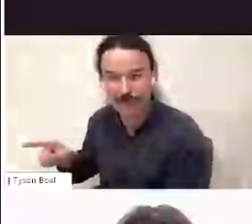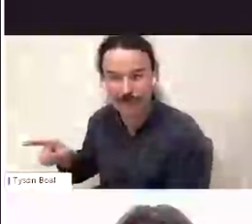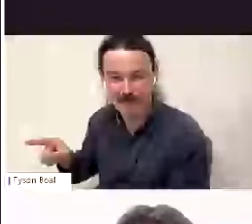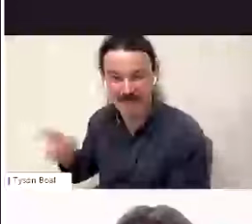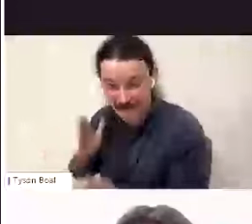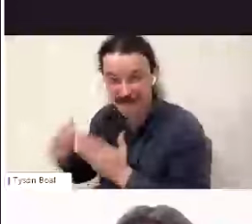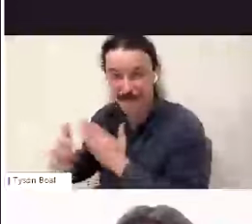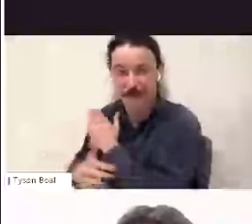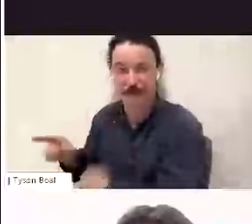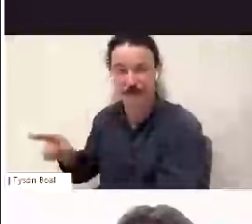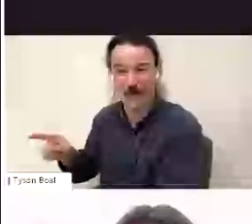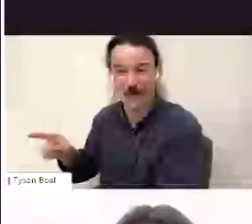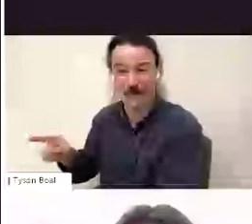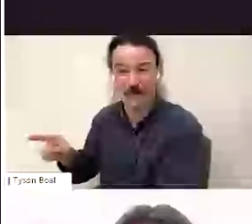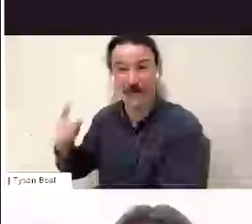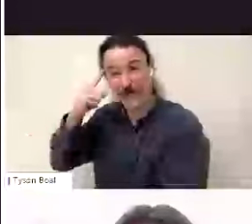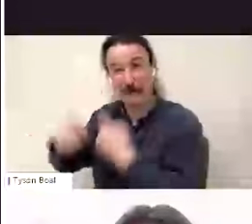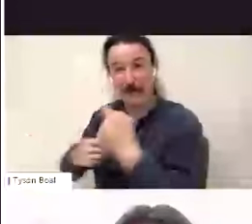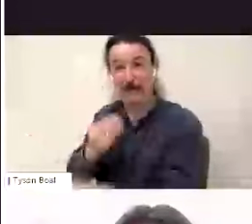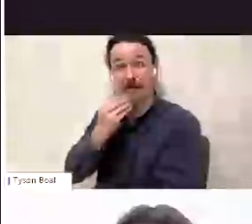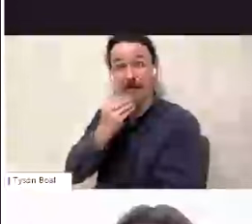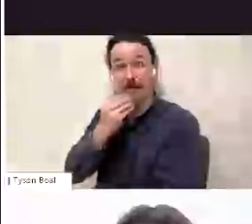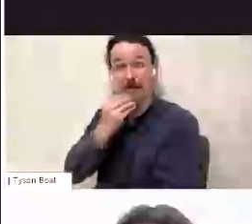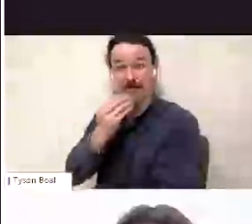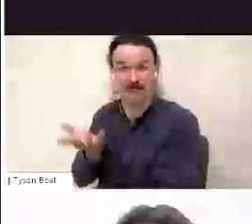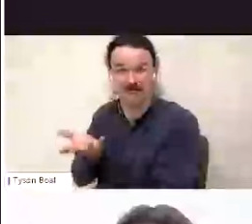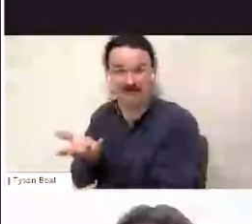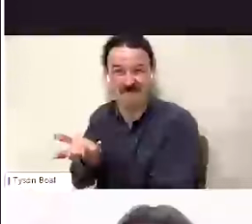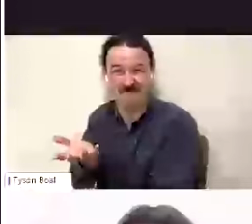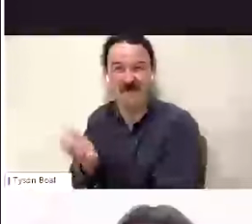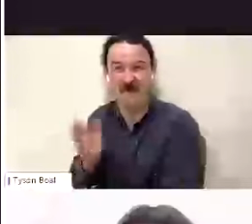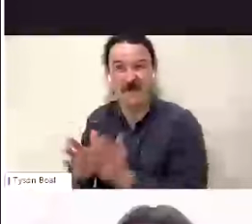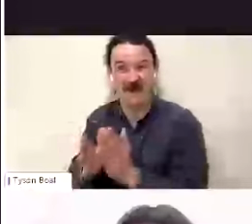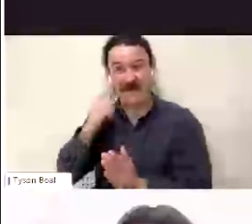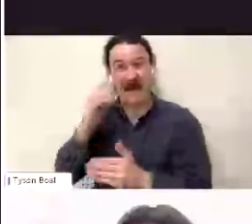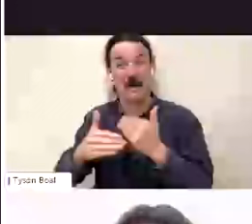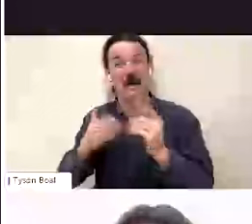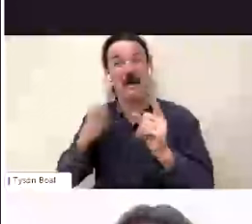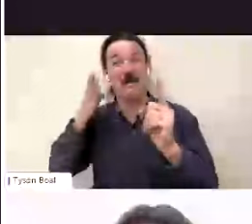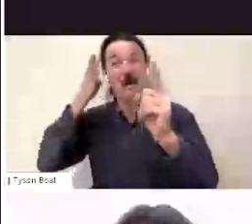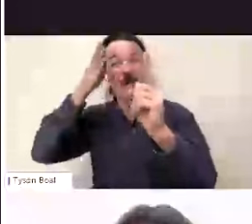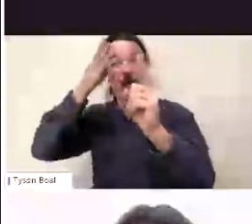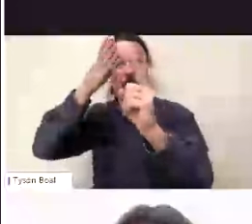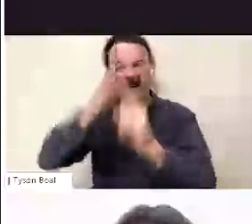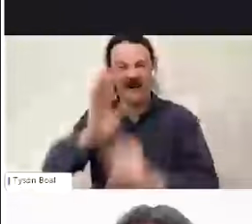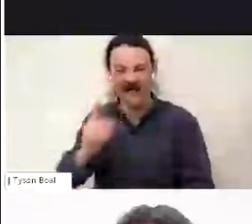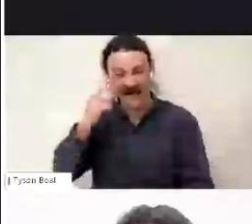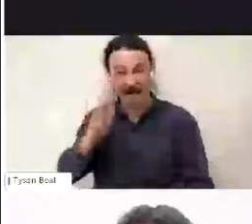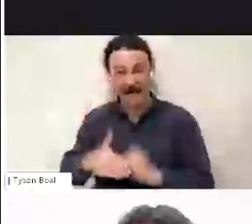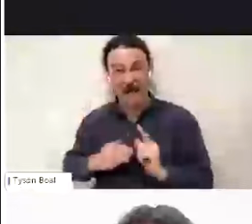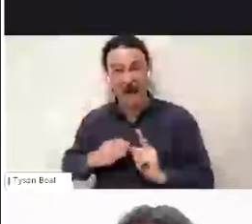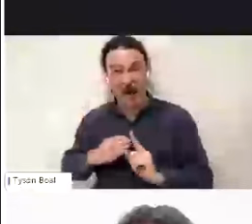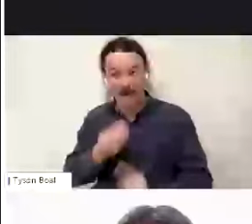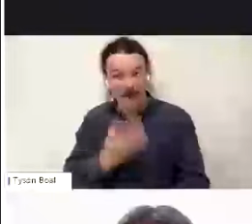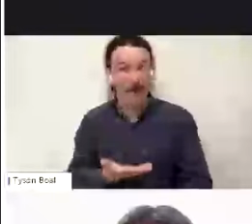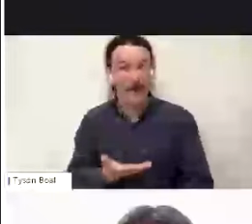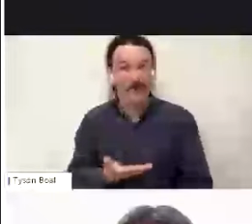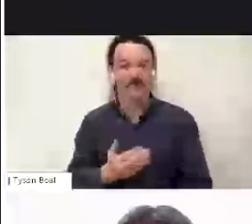thing to address, then we're only ever going to be sort of picking at the edges, I think. Mhm. And it also needs to have a strong